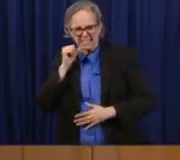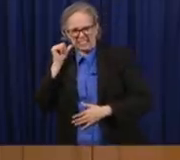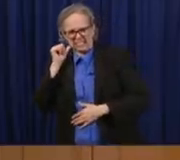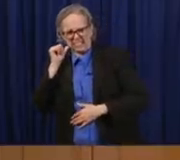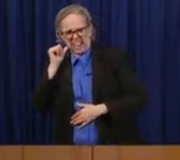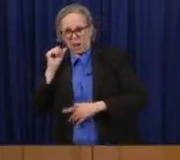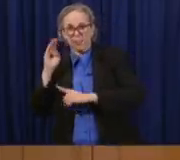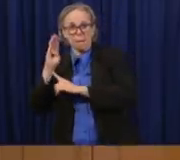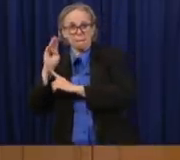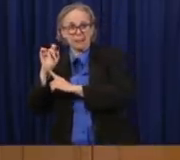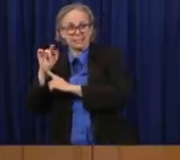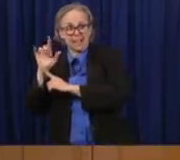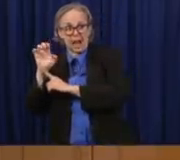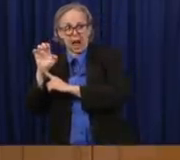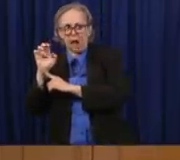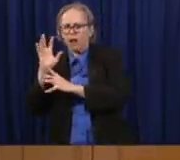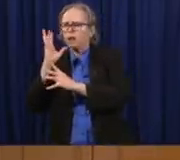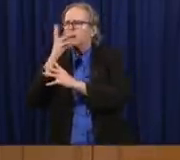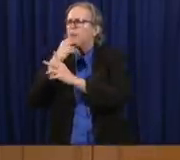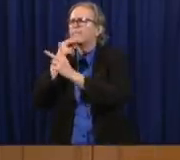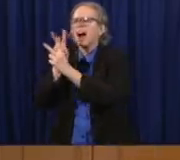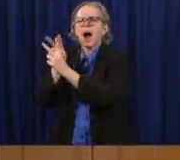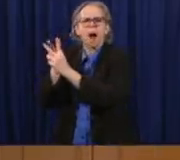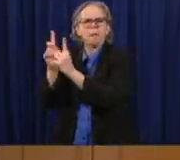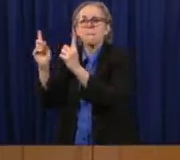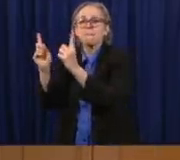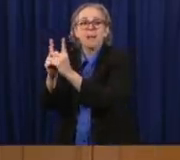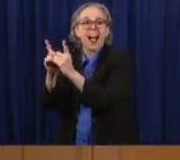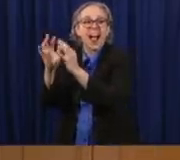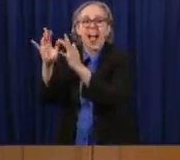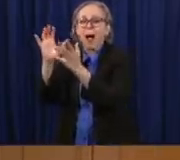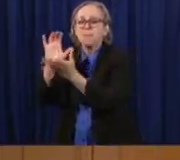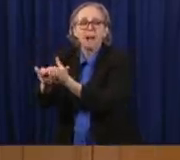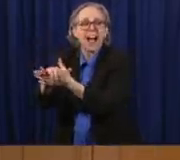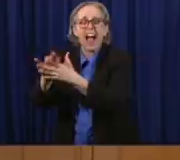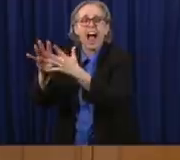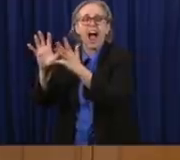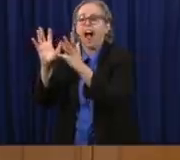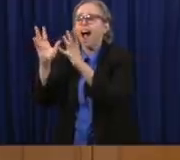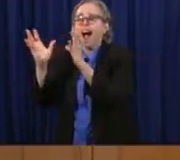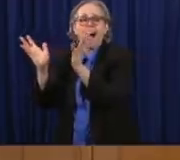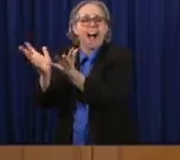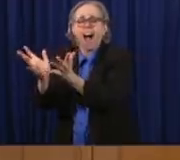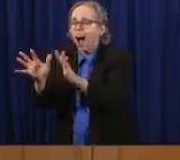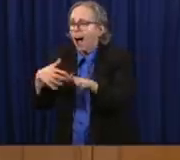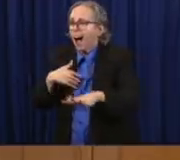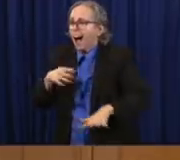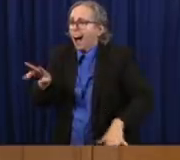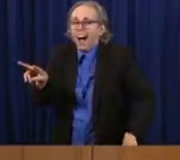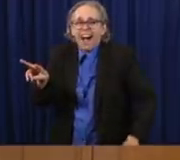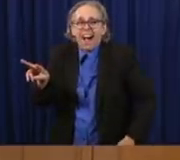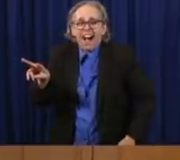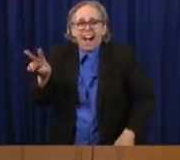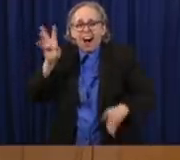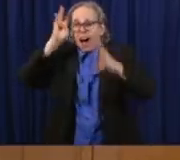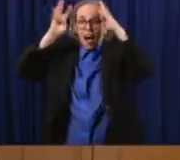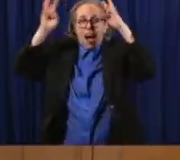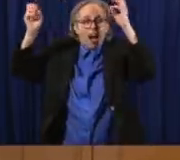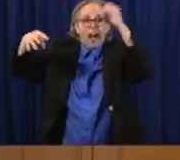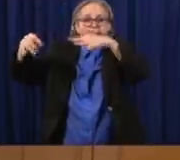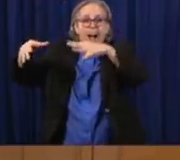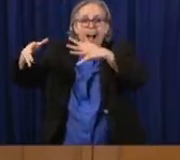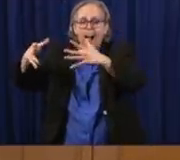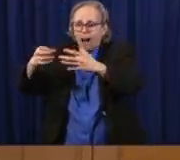lovely couple who married into, in just a conversation, a new way of being, the businesses we were on the phone with